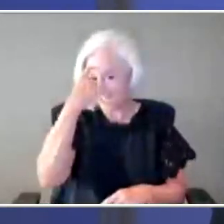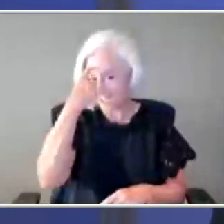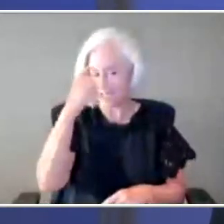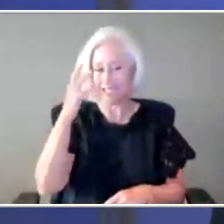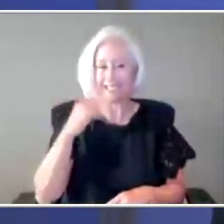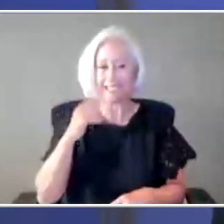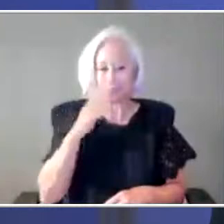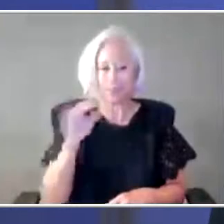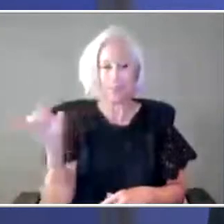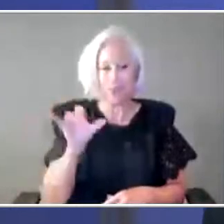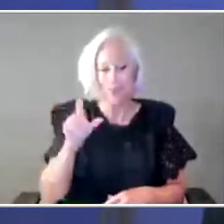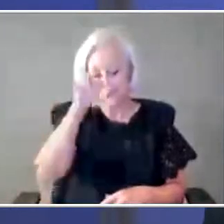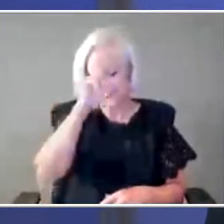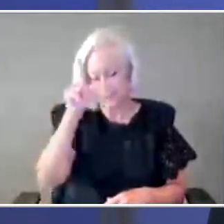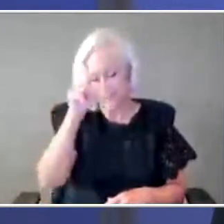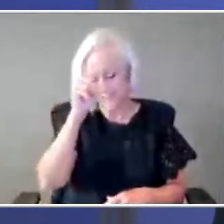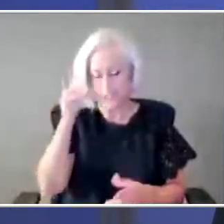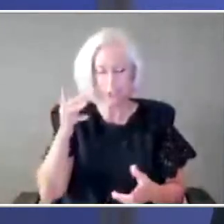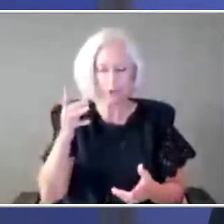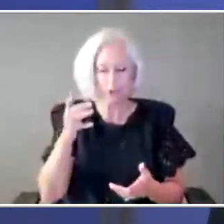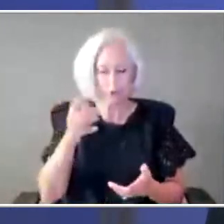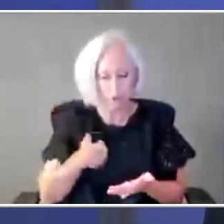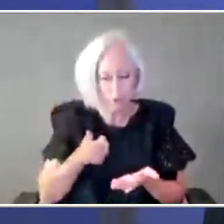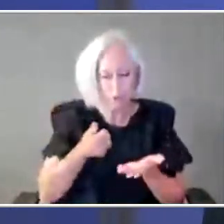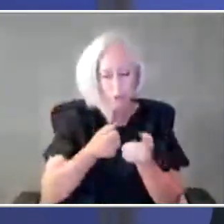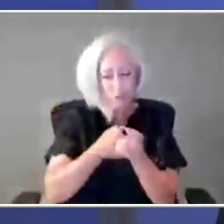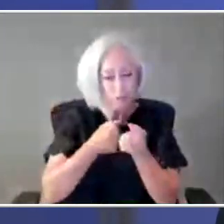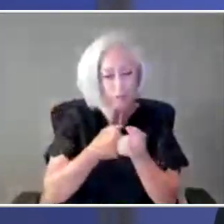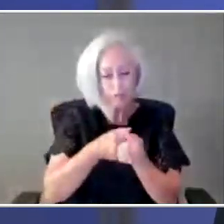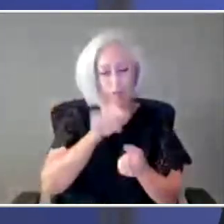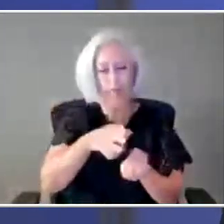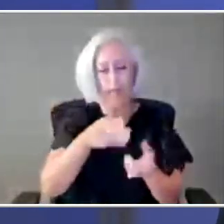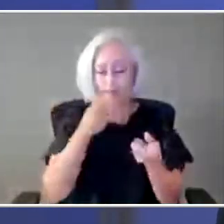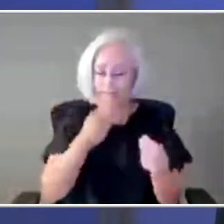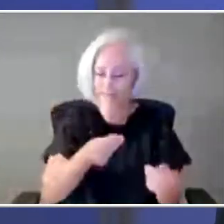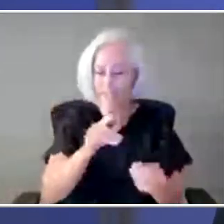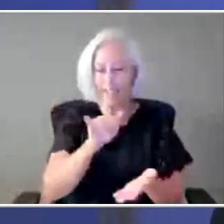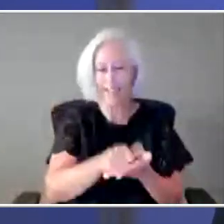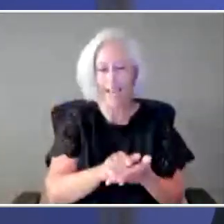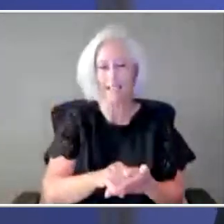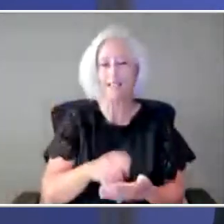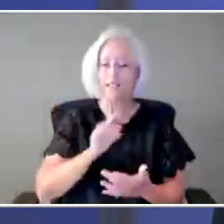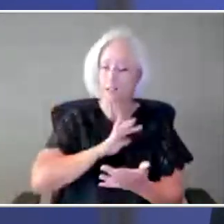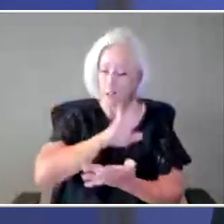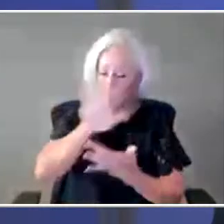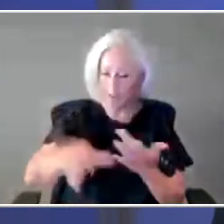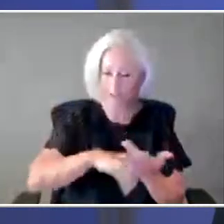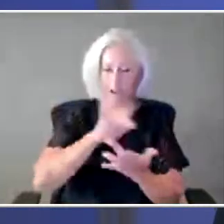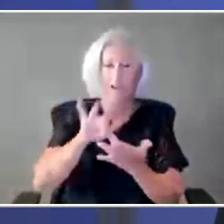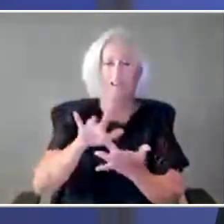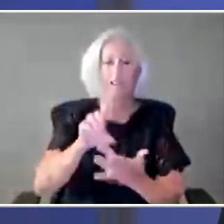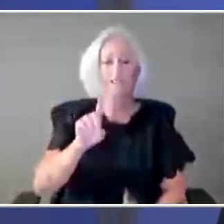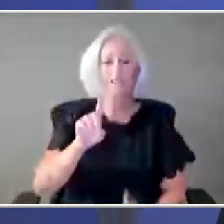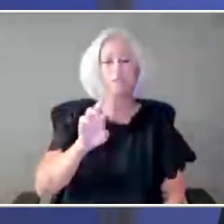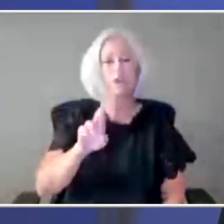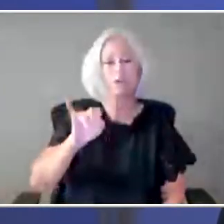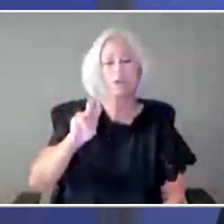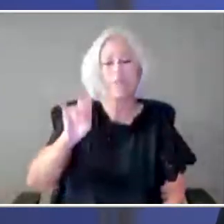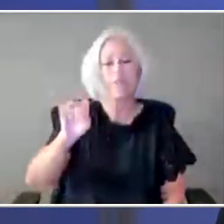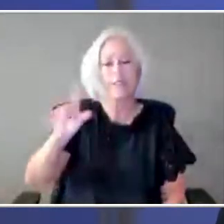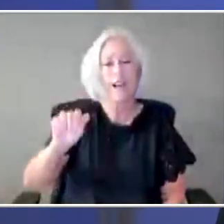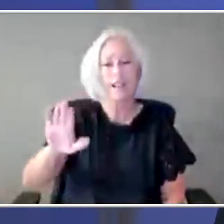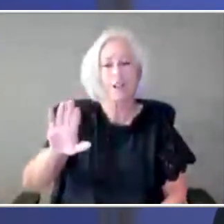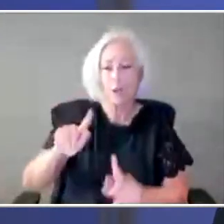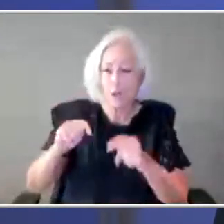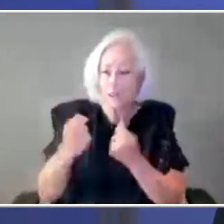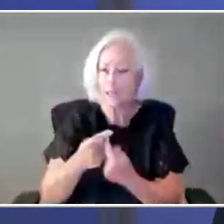well. So I just, again, reached out to, Dr. Avalana and her team, Ashlyn, and said, hey, where's some resources that I